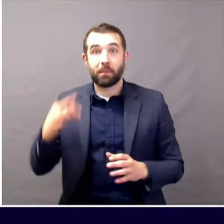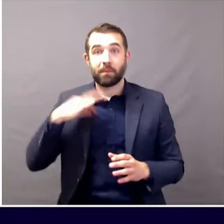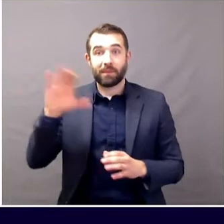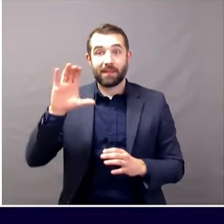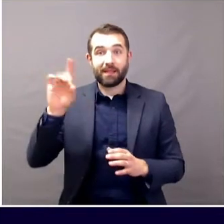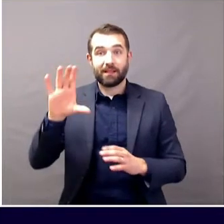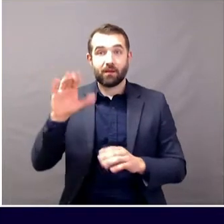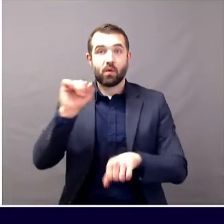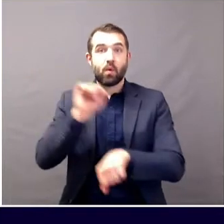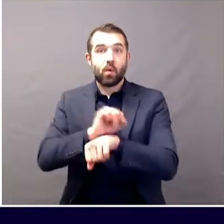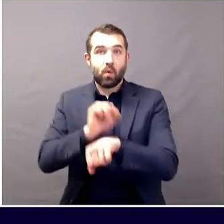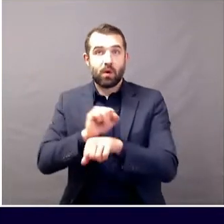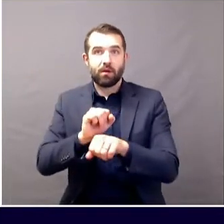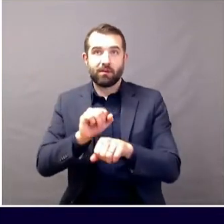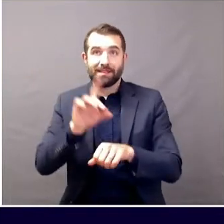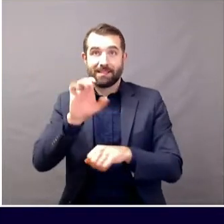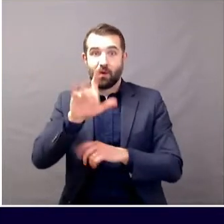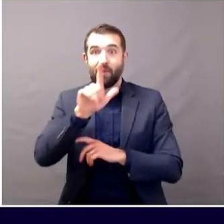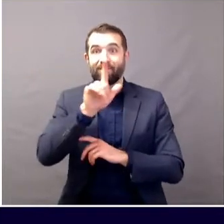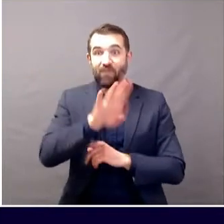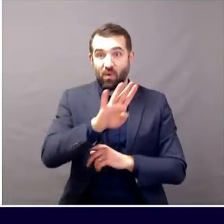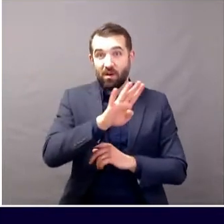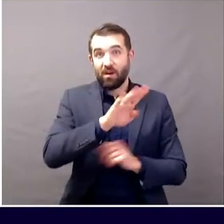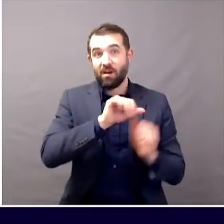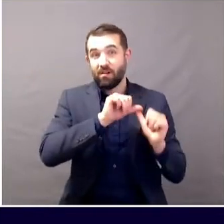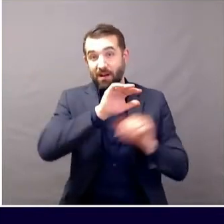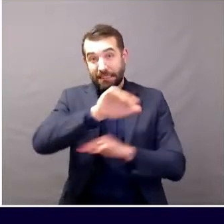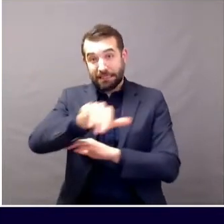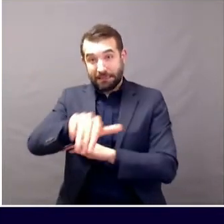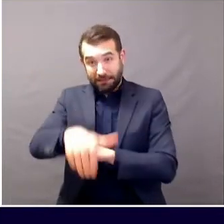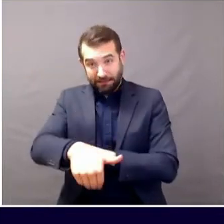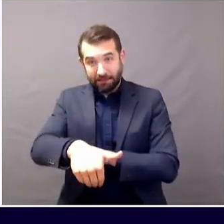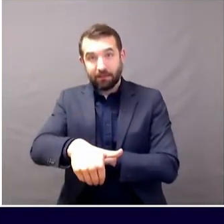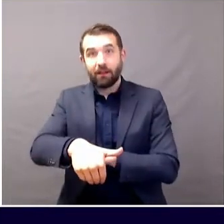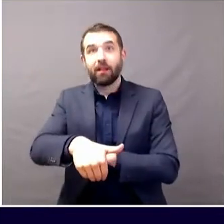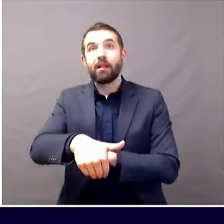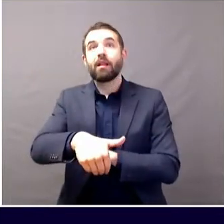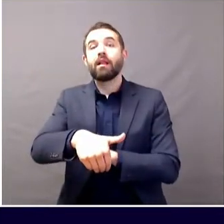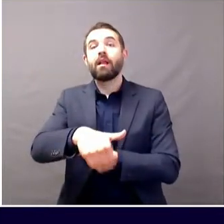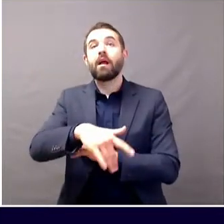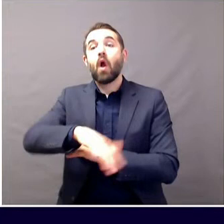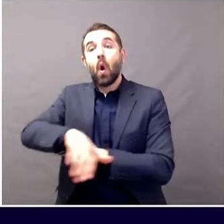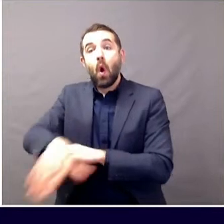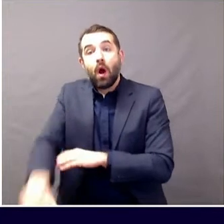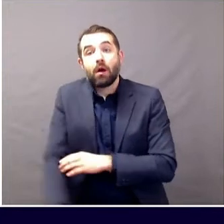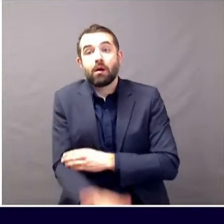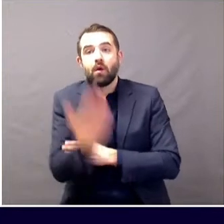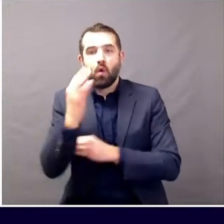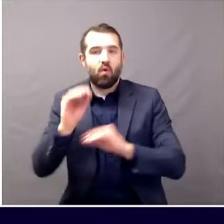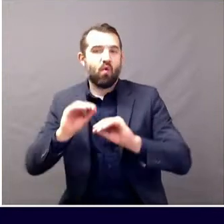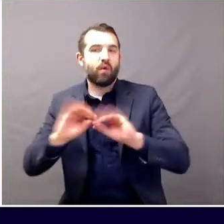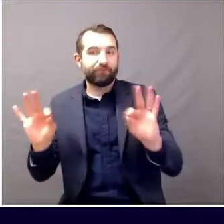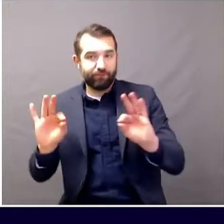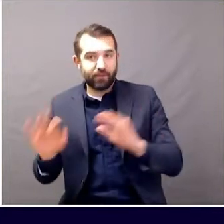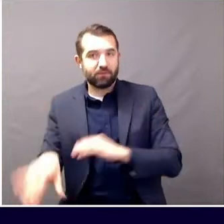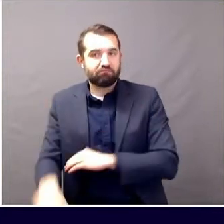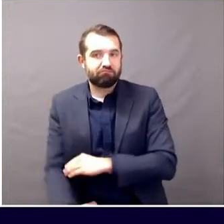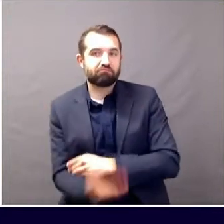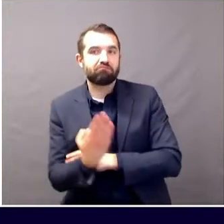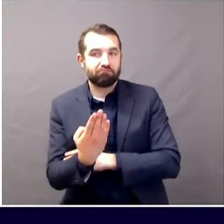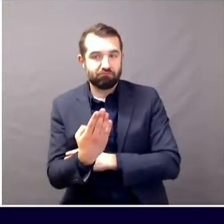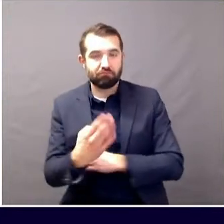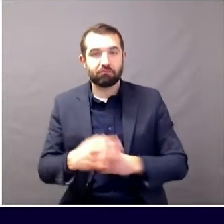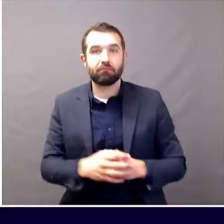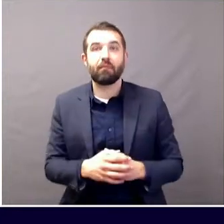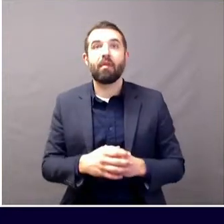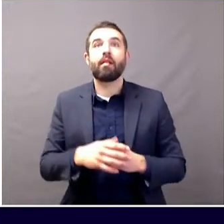the evening on Christmas Eve. They had the morning of Christmas Day off. And then by the morning of the 26th, probably before most of us